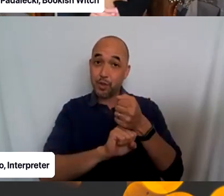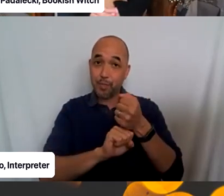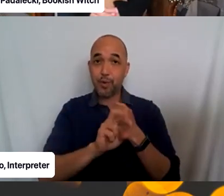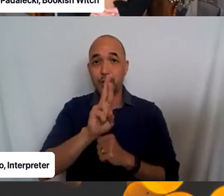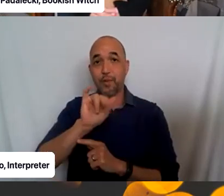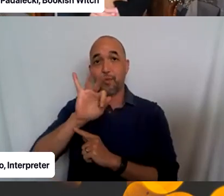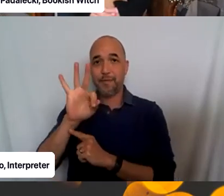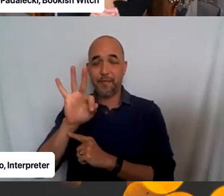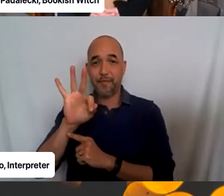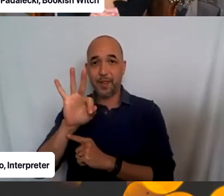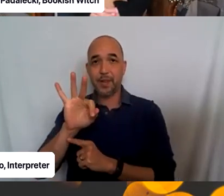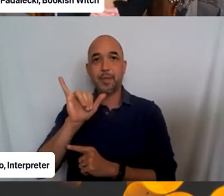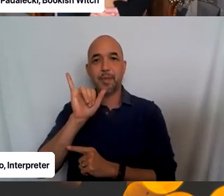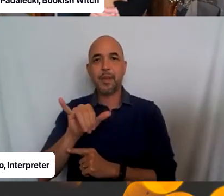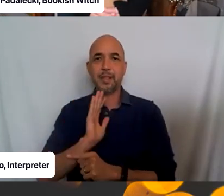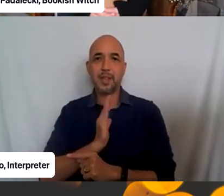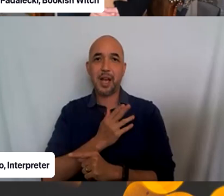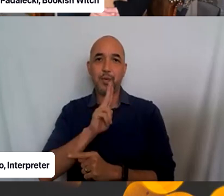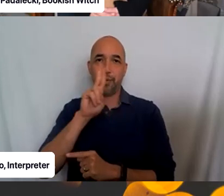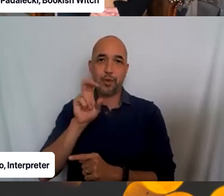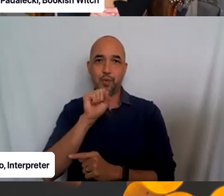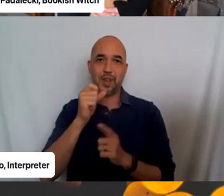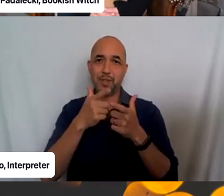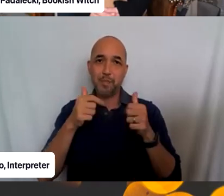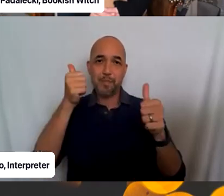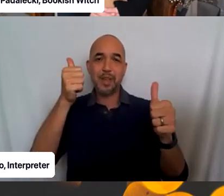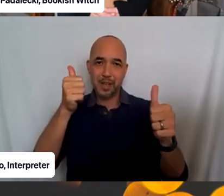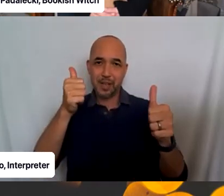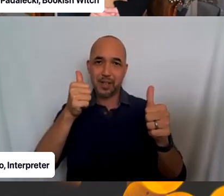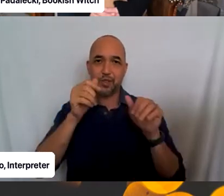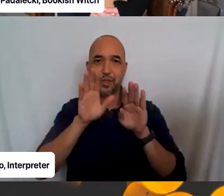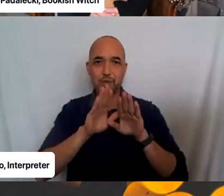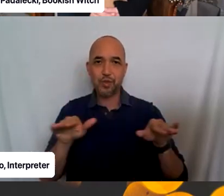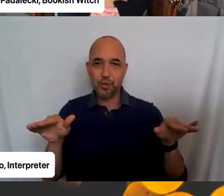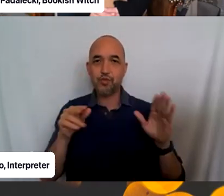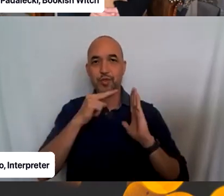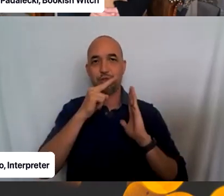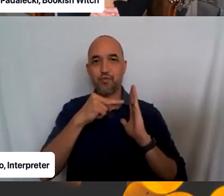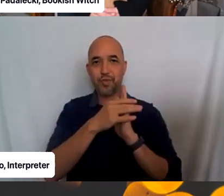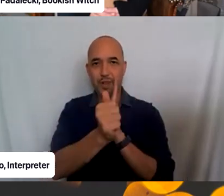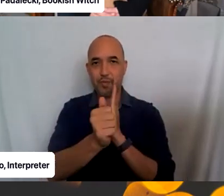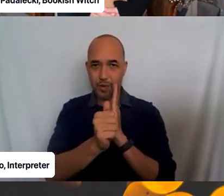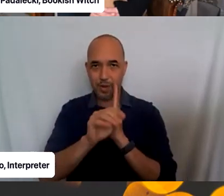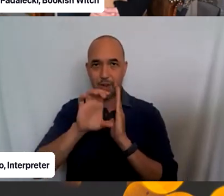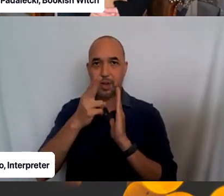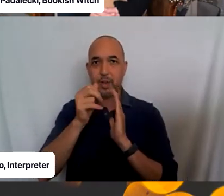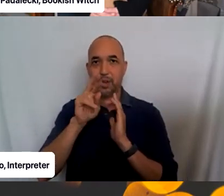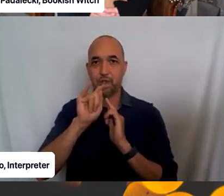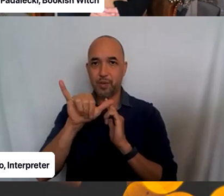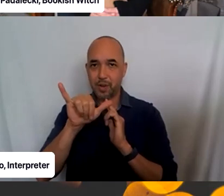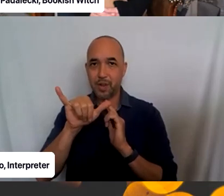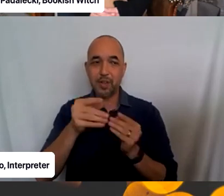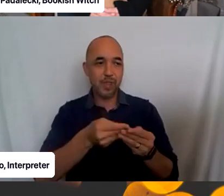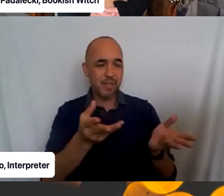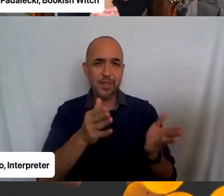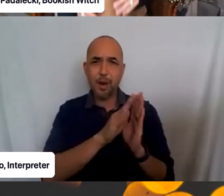which is the United States' largest children's literacy charity, and it has a lot of work to do, putting books in schools,